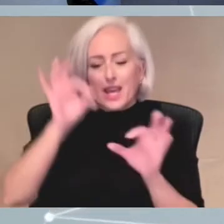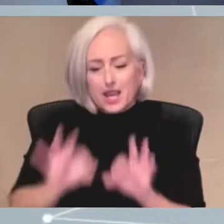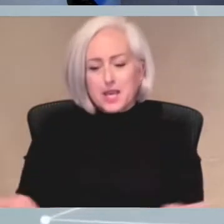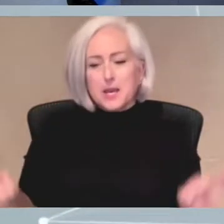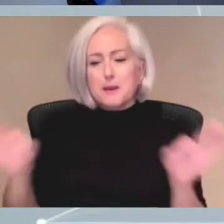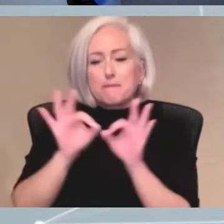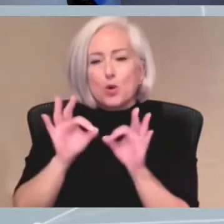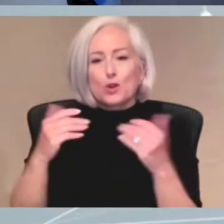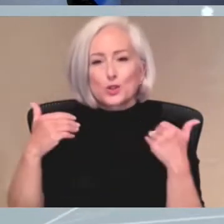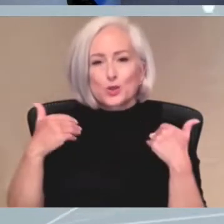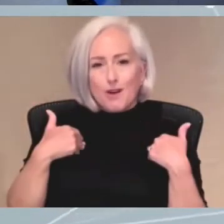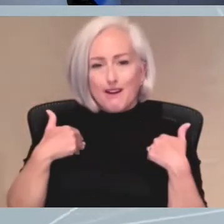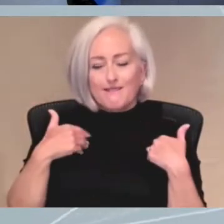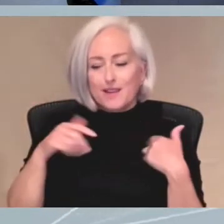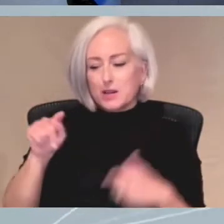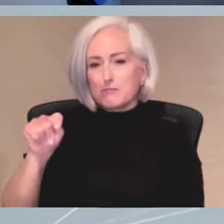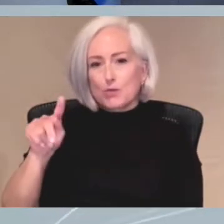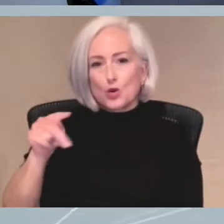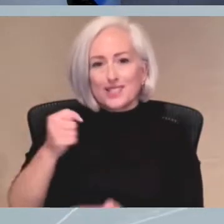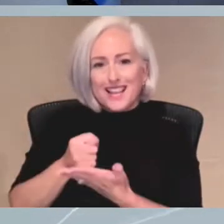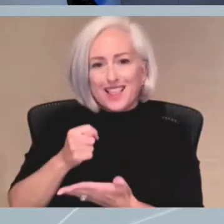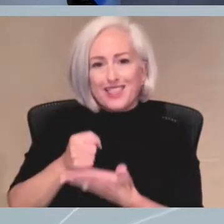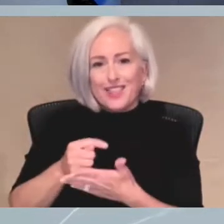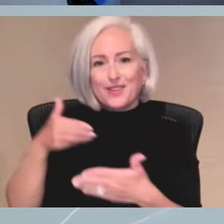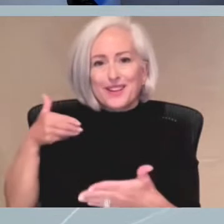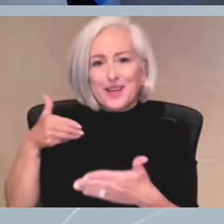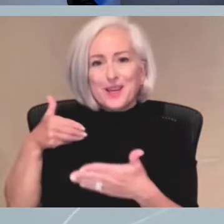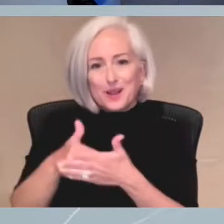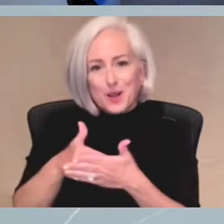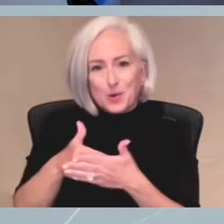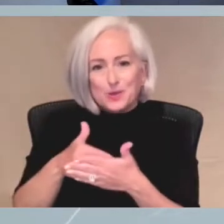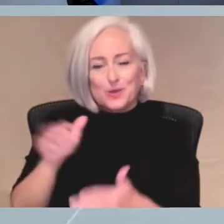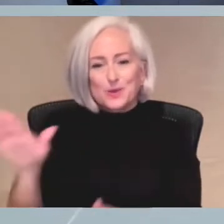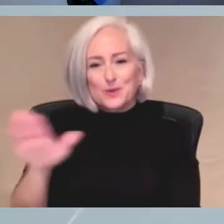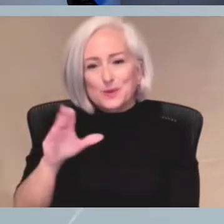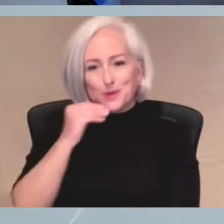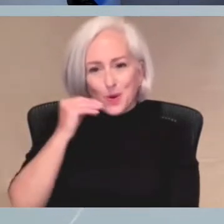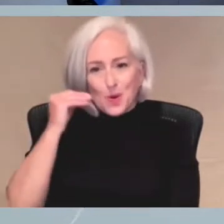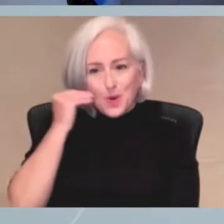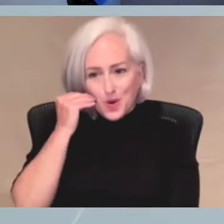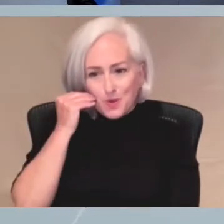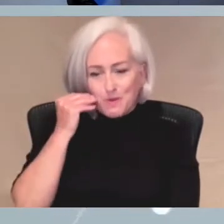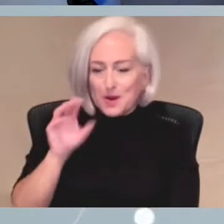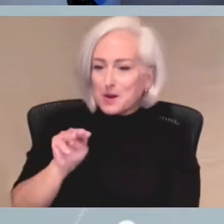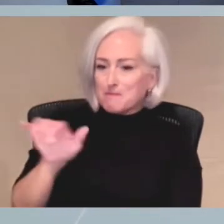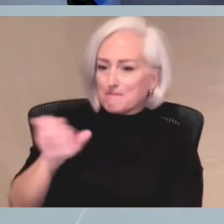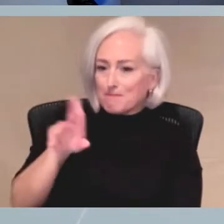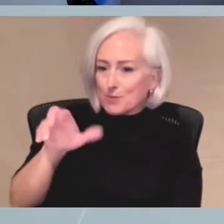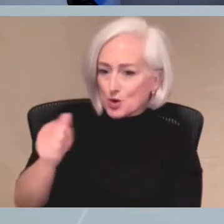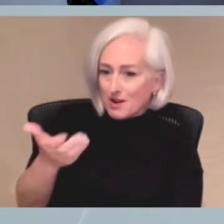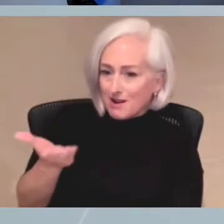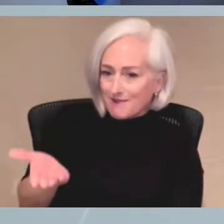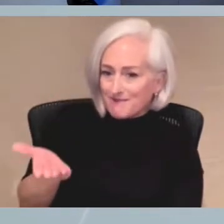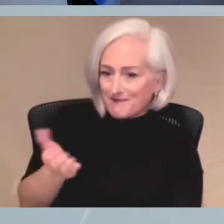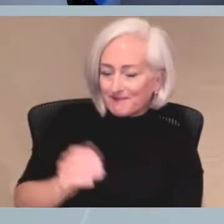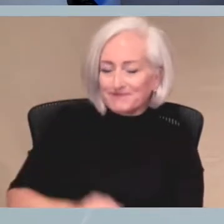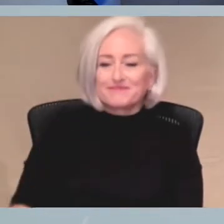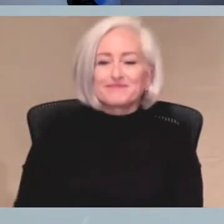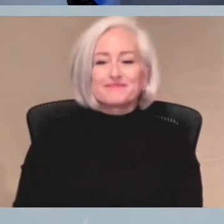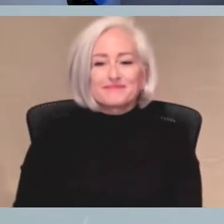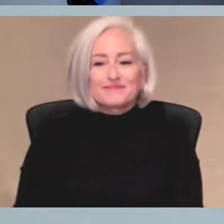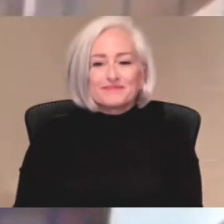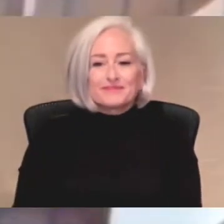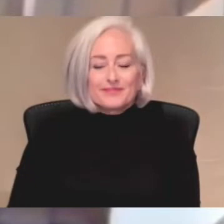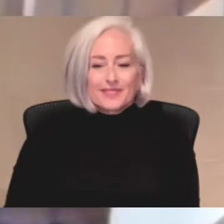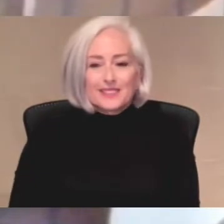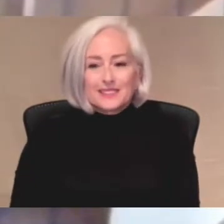treatment close to home? And Myrna, maybe we'll start with you. Okay. Well,